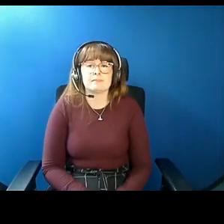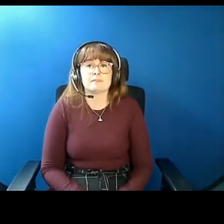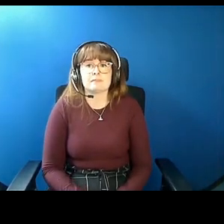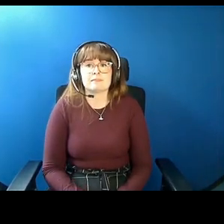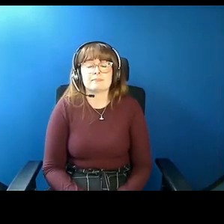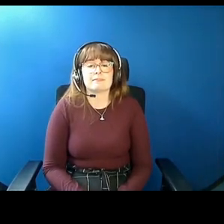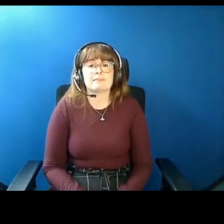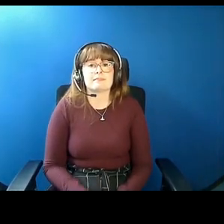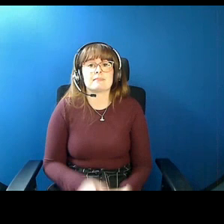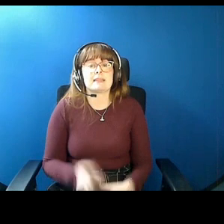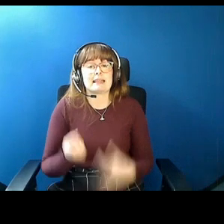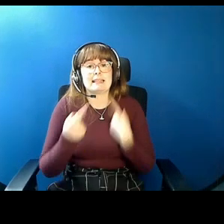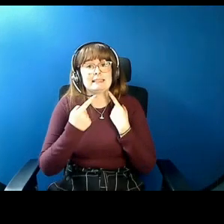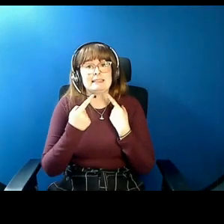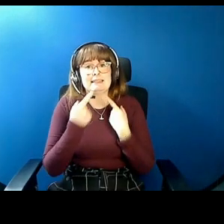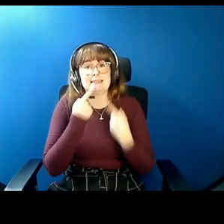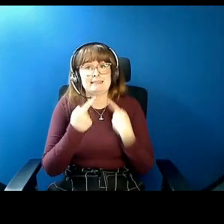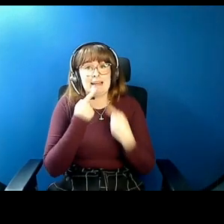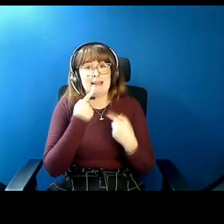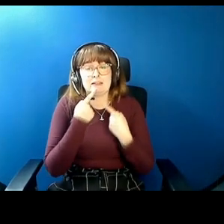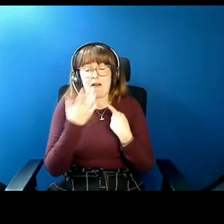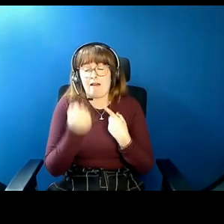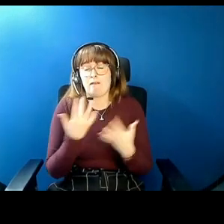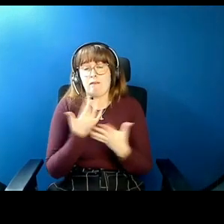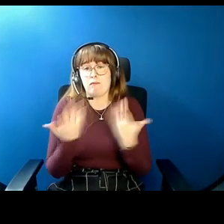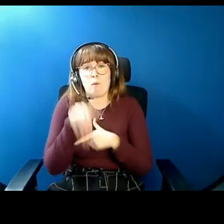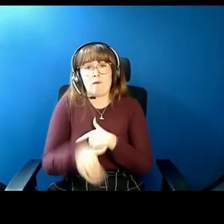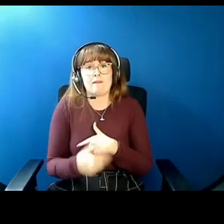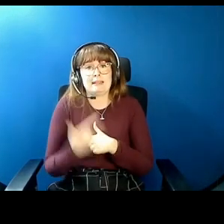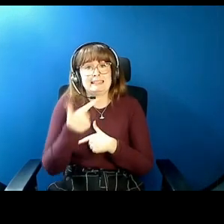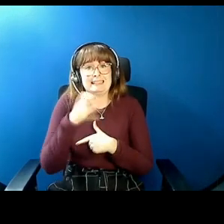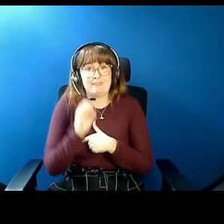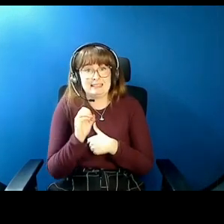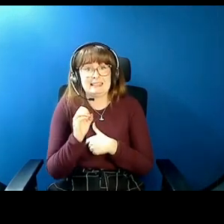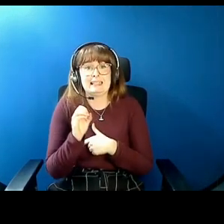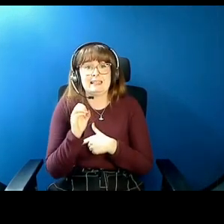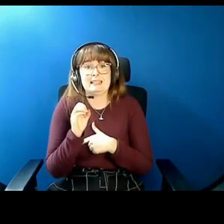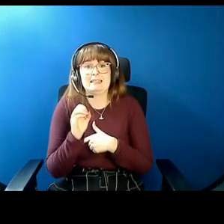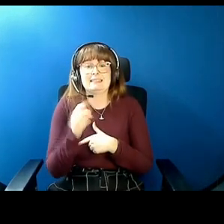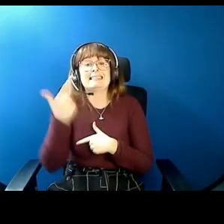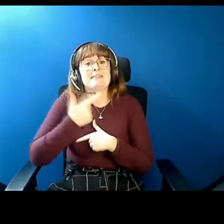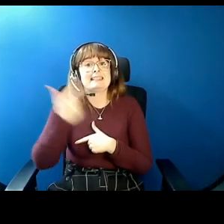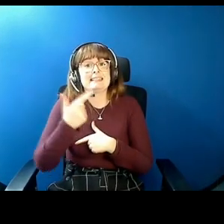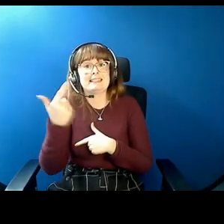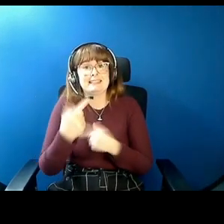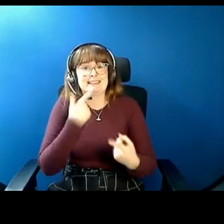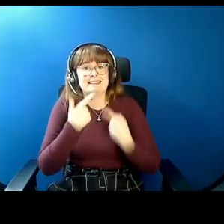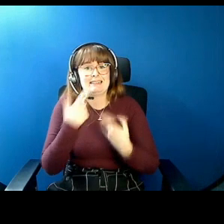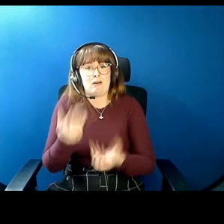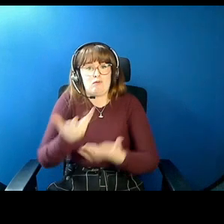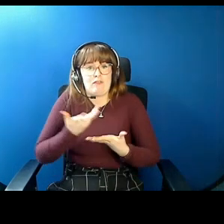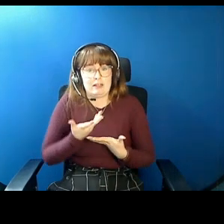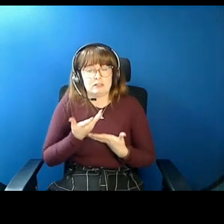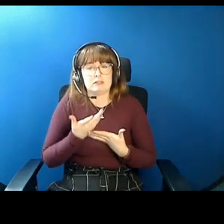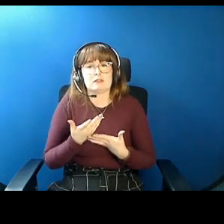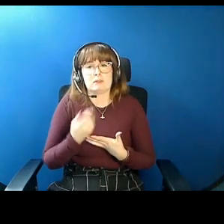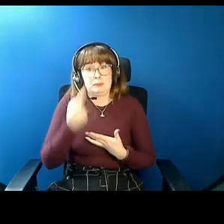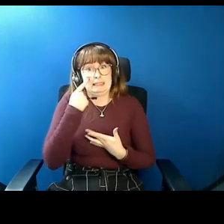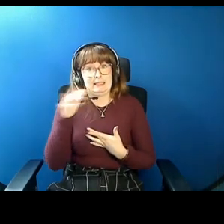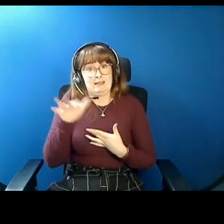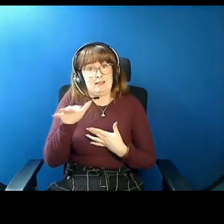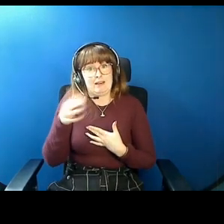is populated with information from over 17 unique data providers. You can see on this graphic here, we've called out some of the